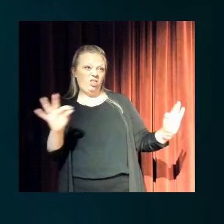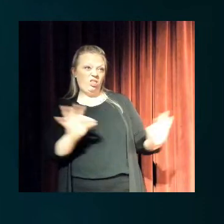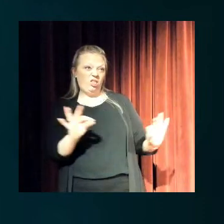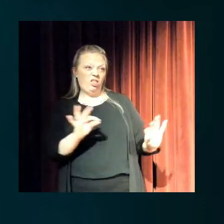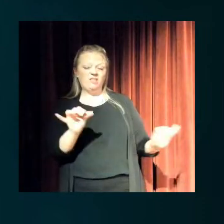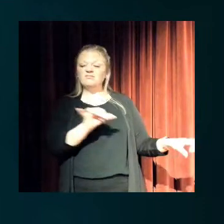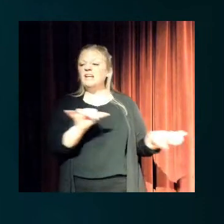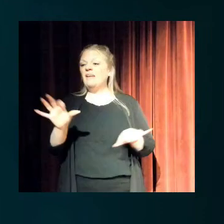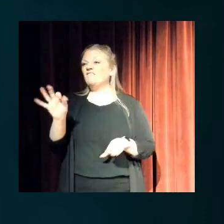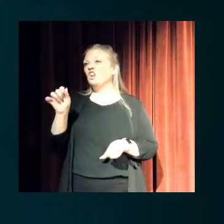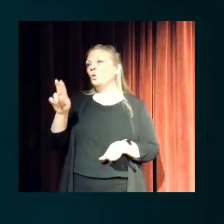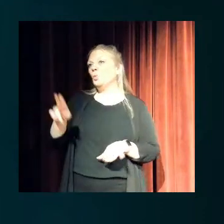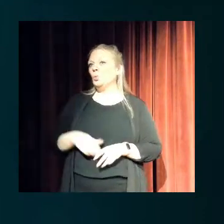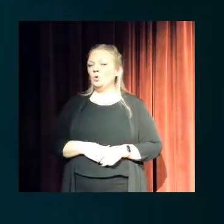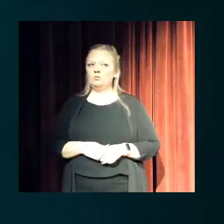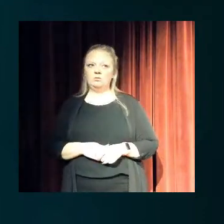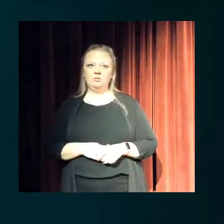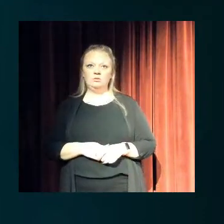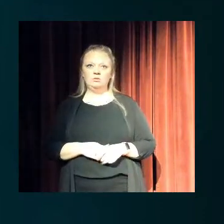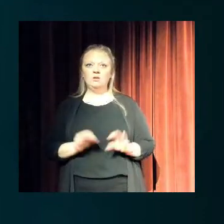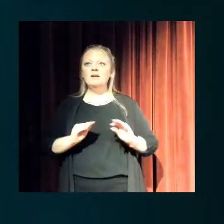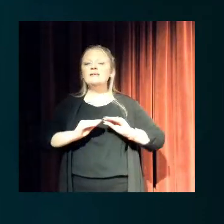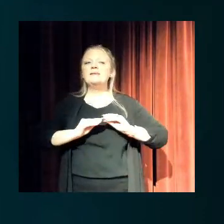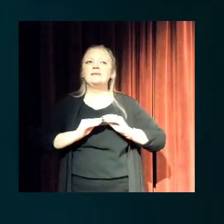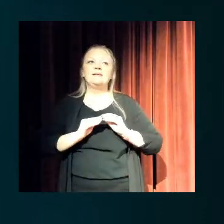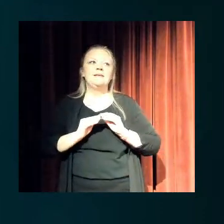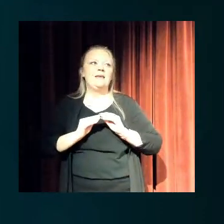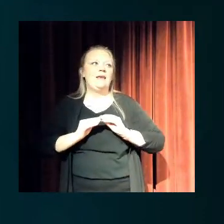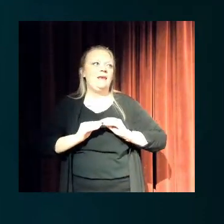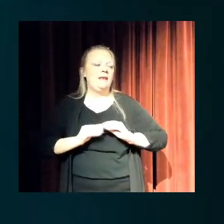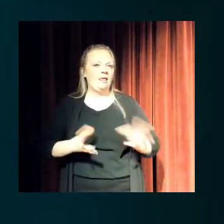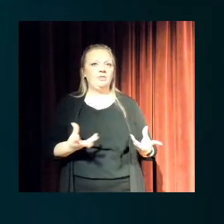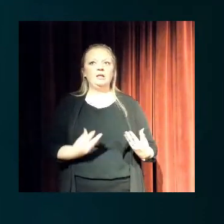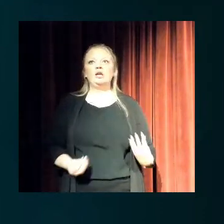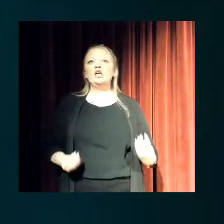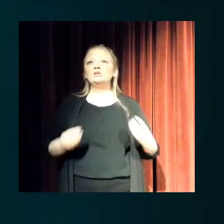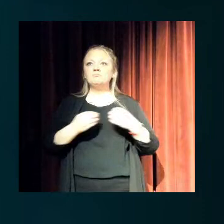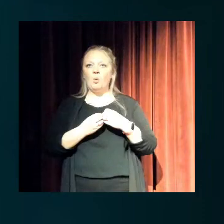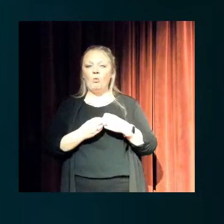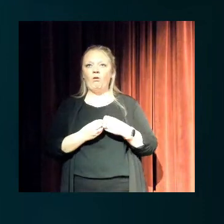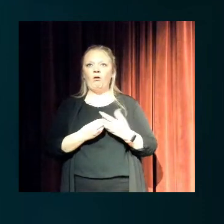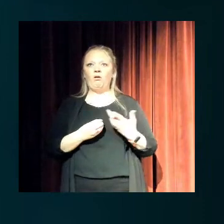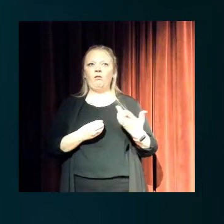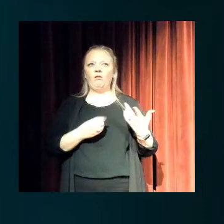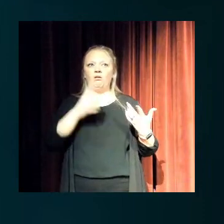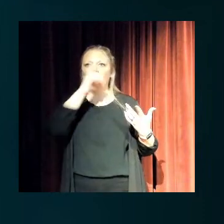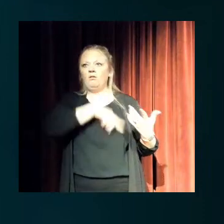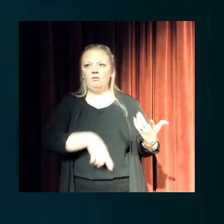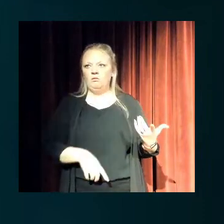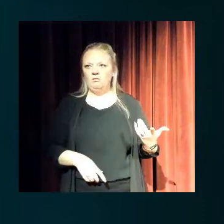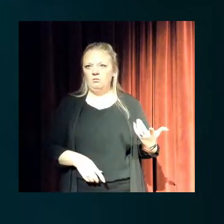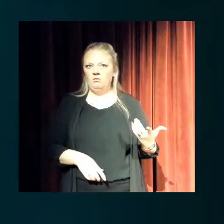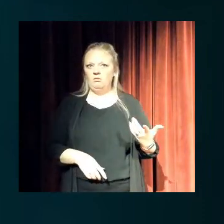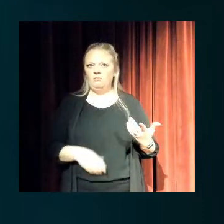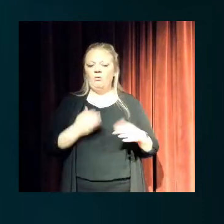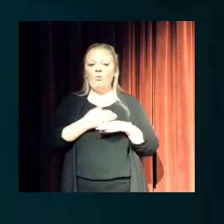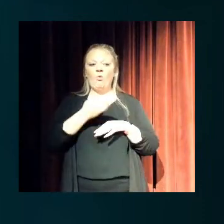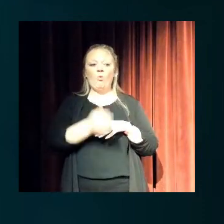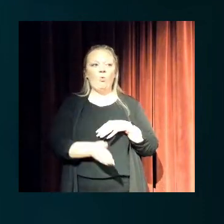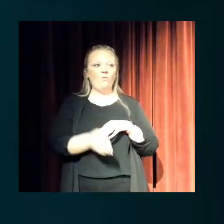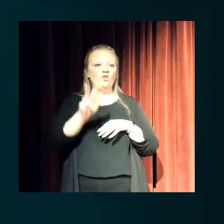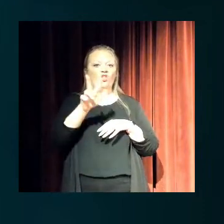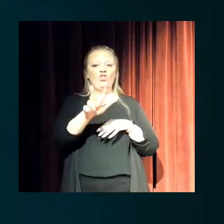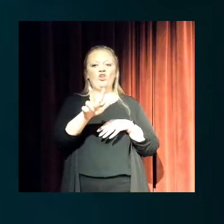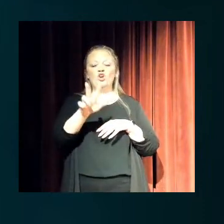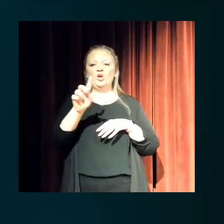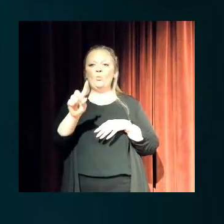flu. Nothing could be further from the truth. More than 3,100 of our